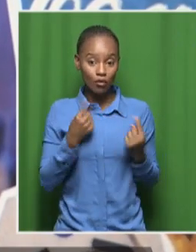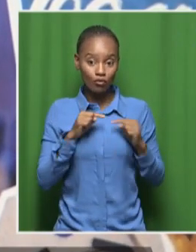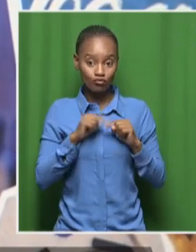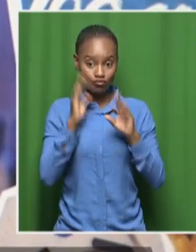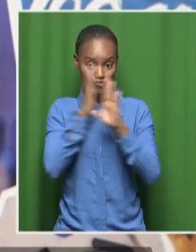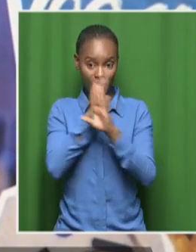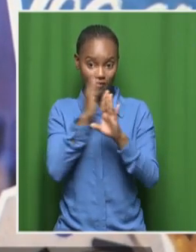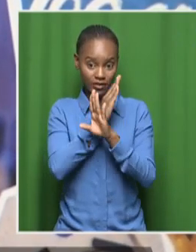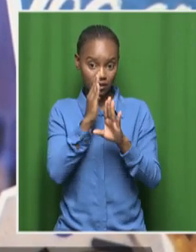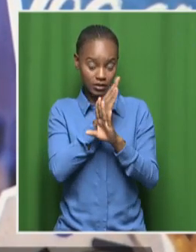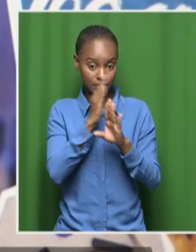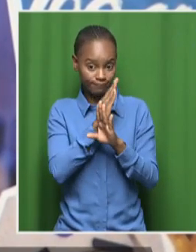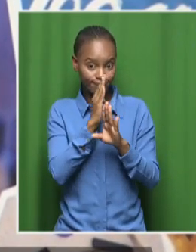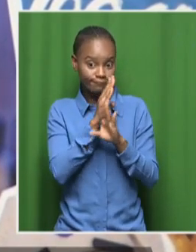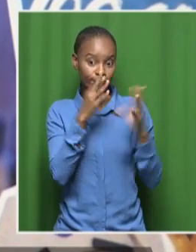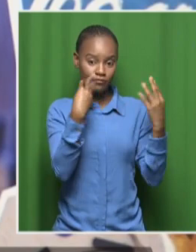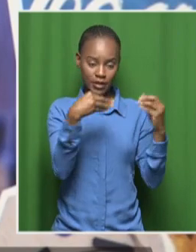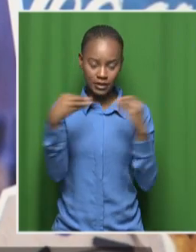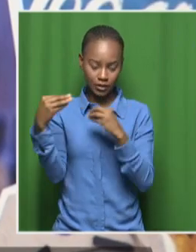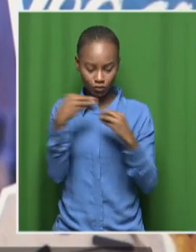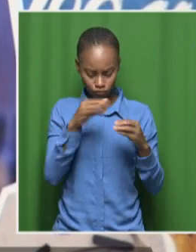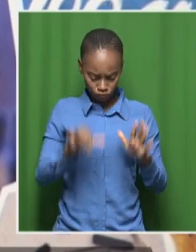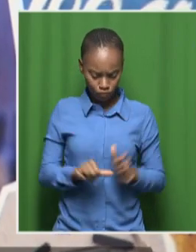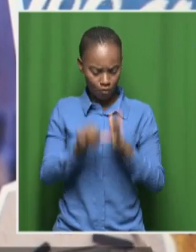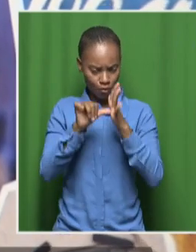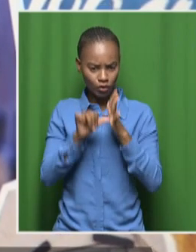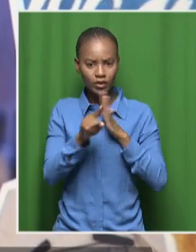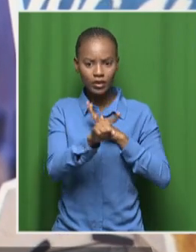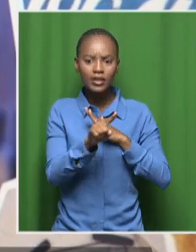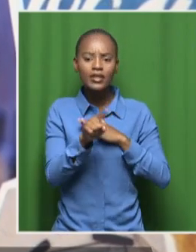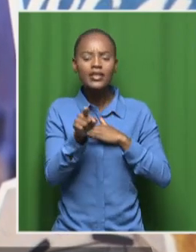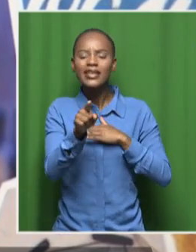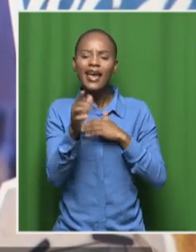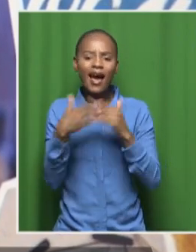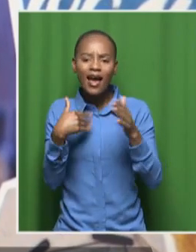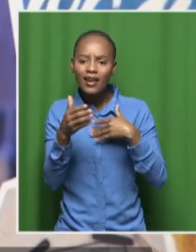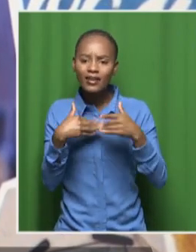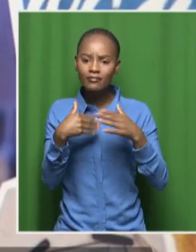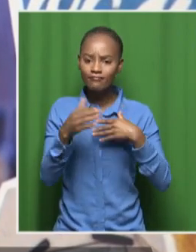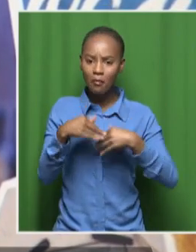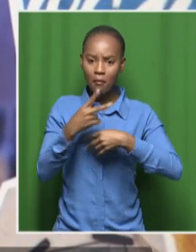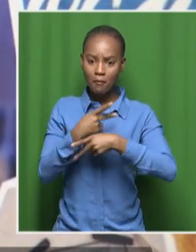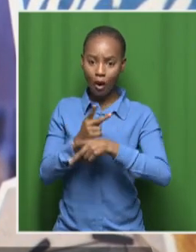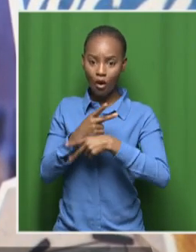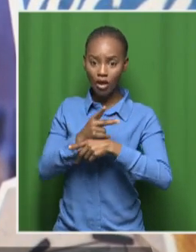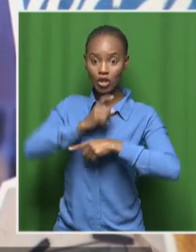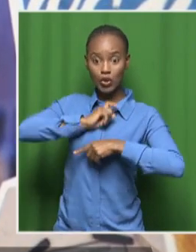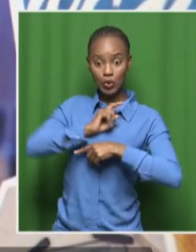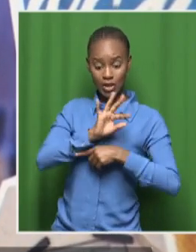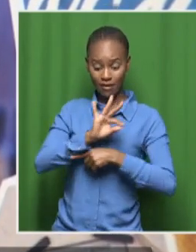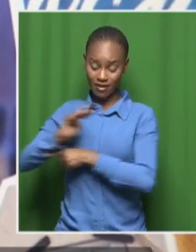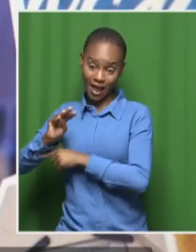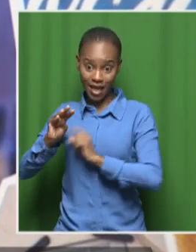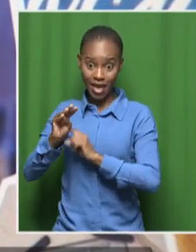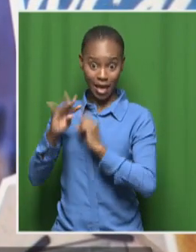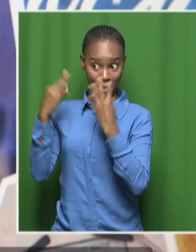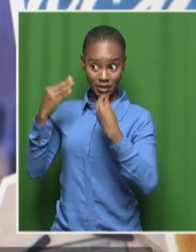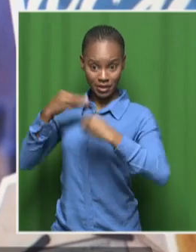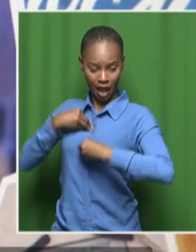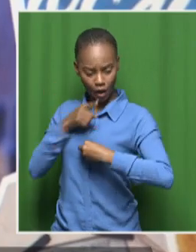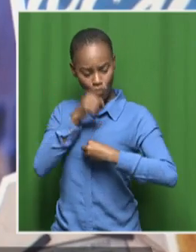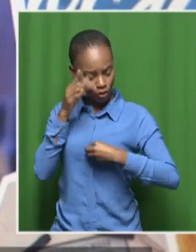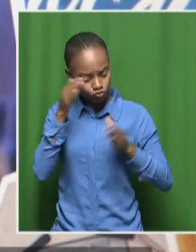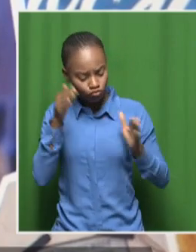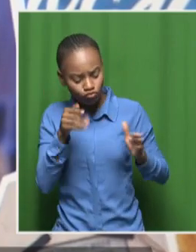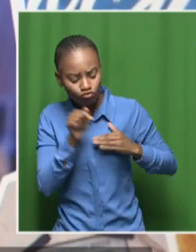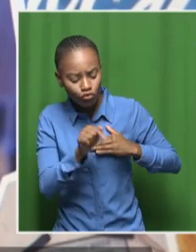going to be deliberate in ensuring that going forward we buy them locally, and there's values attached to it, there are targets that have timelines attached to it in terms of